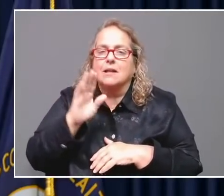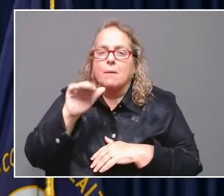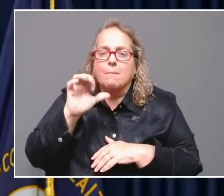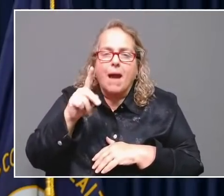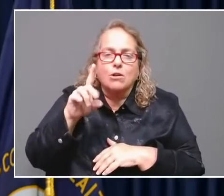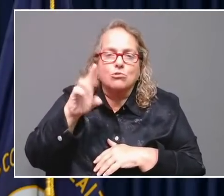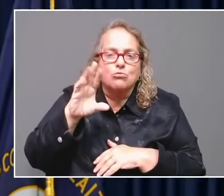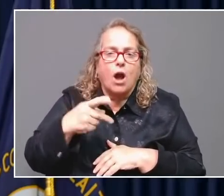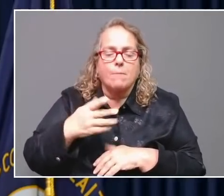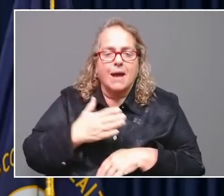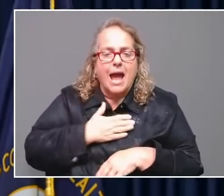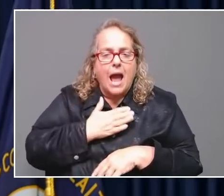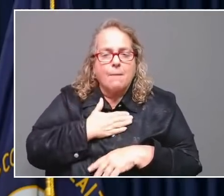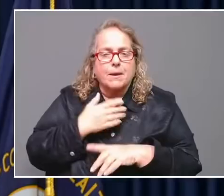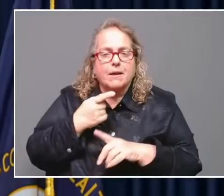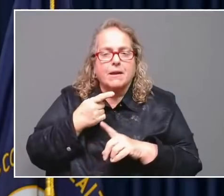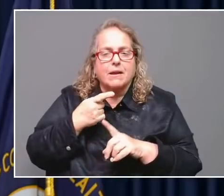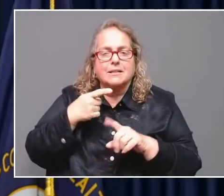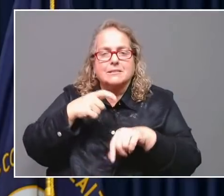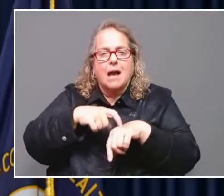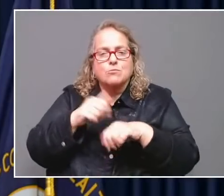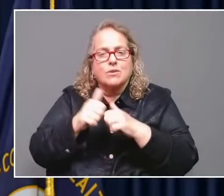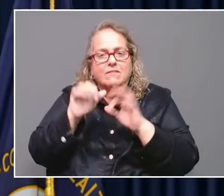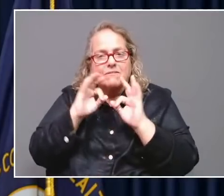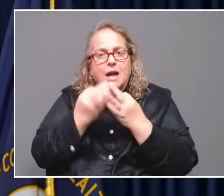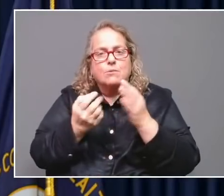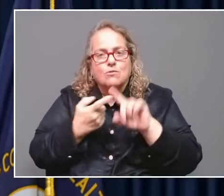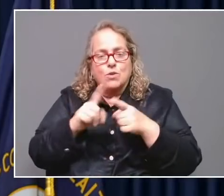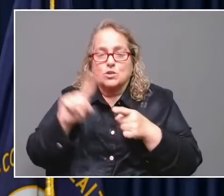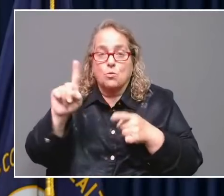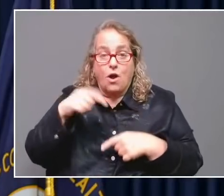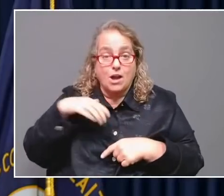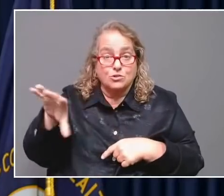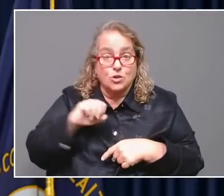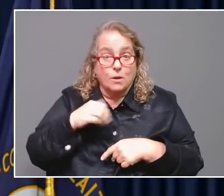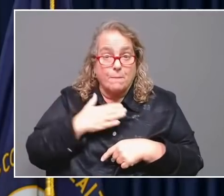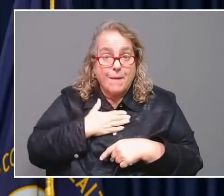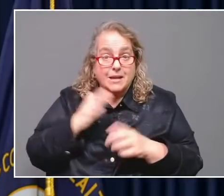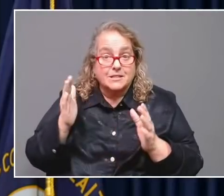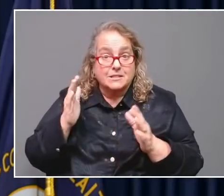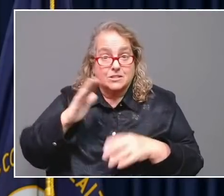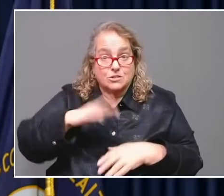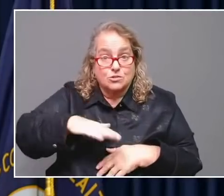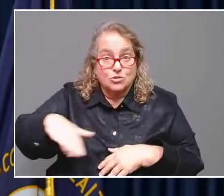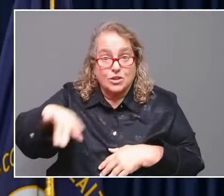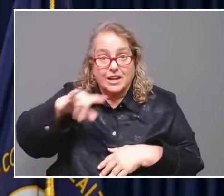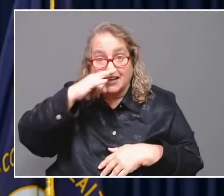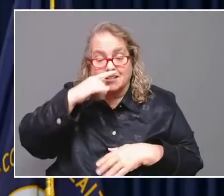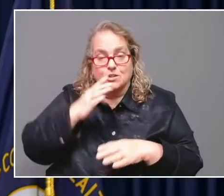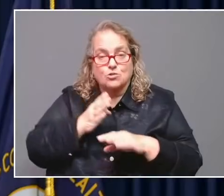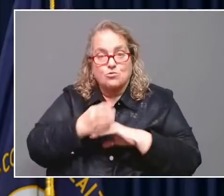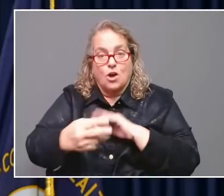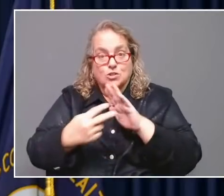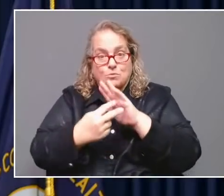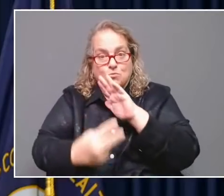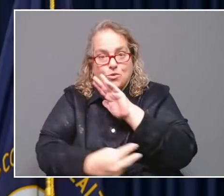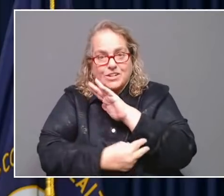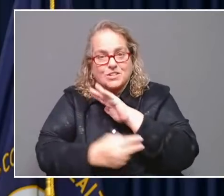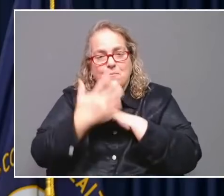with families and friends. It's where I took my small kids across the bridge because there's frozen yogurt on the other